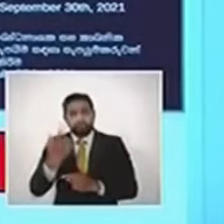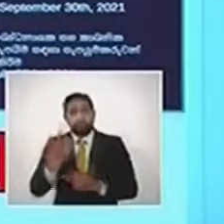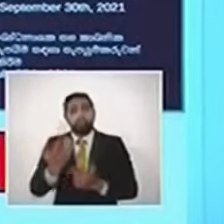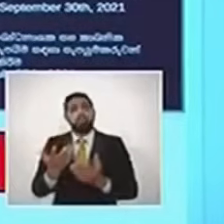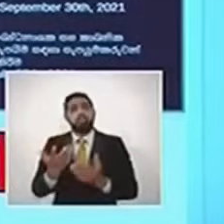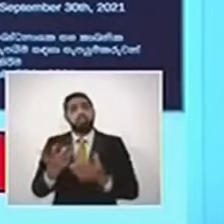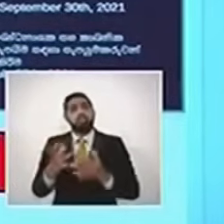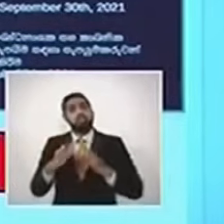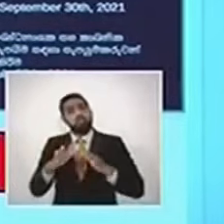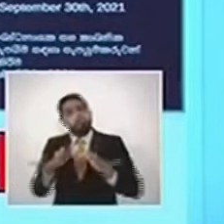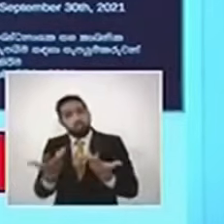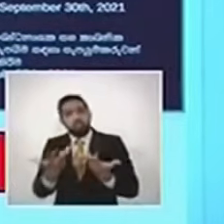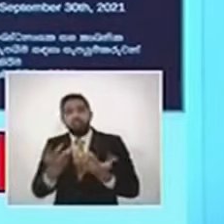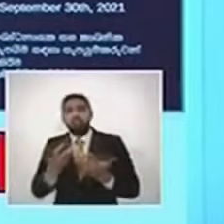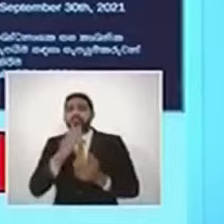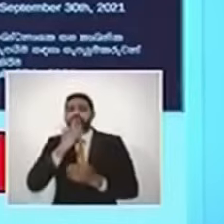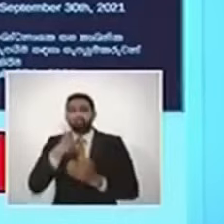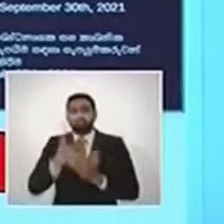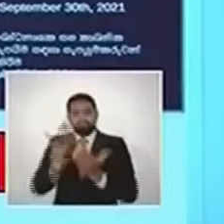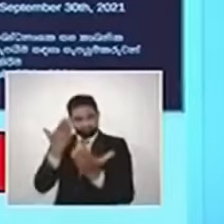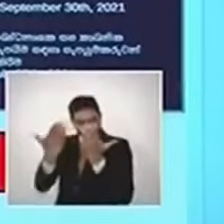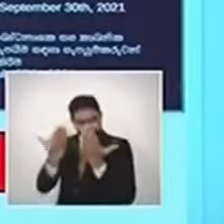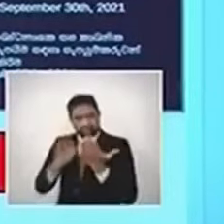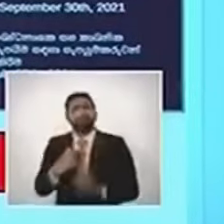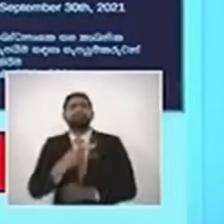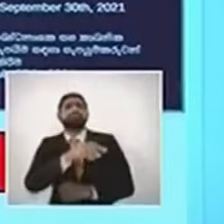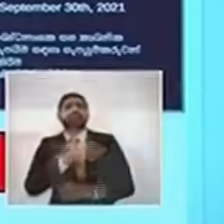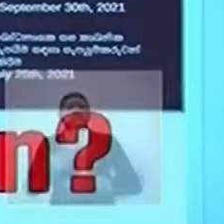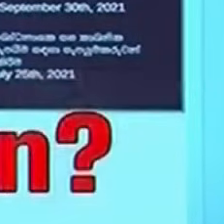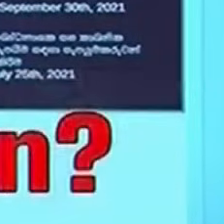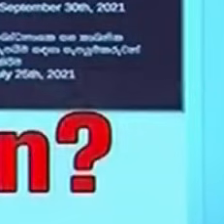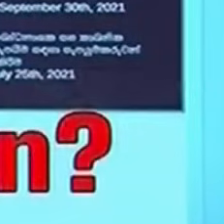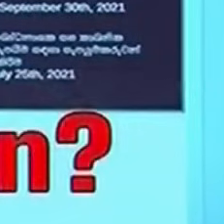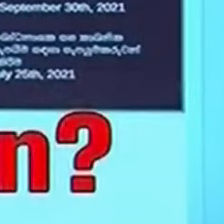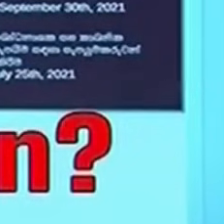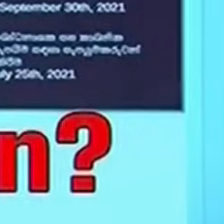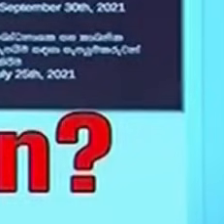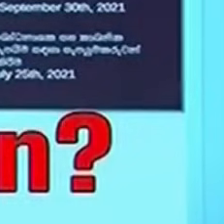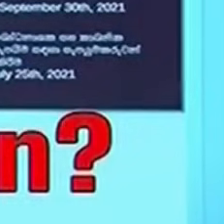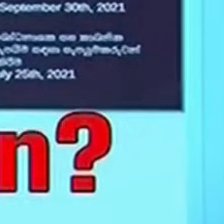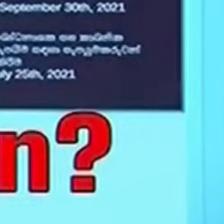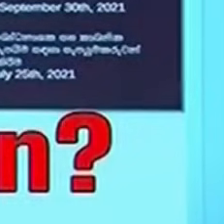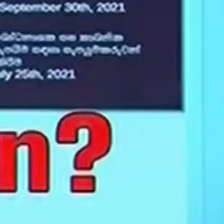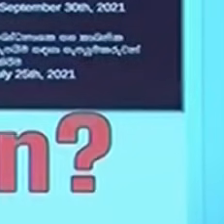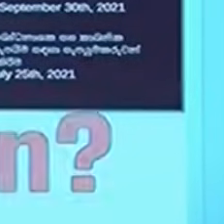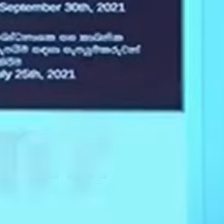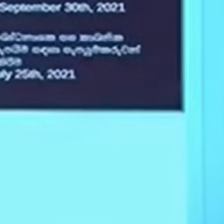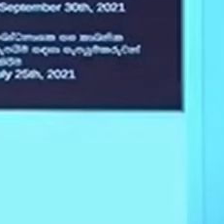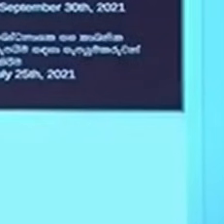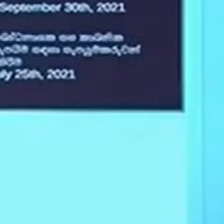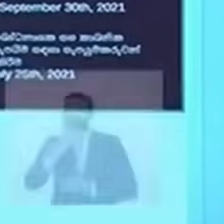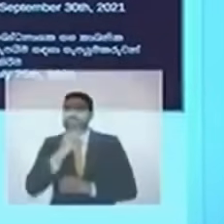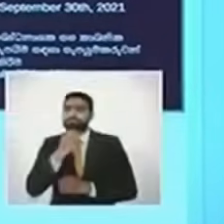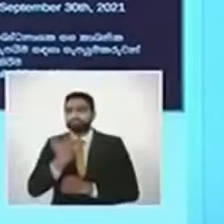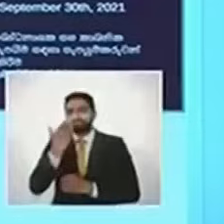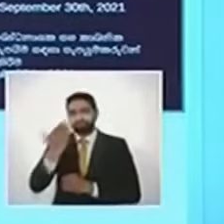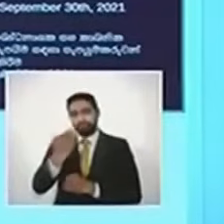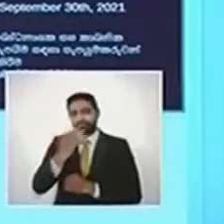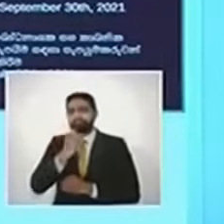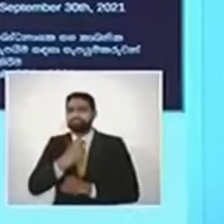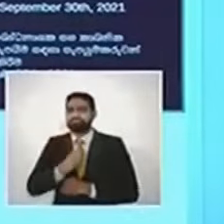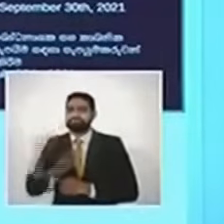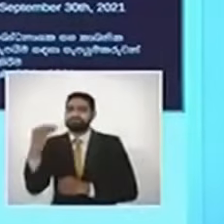there might be certain questions and eyebrows that are raised at times like this when there is an emergency and when these things are done in a